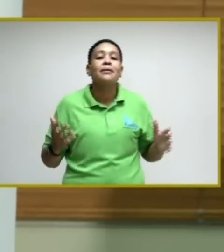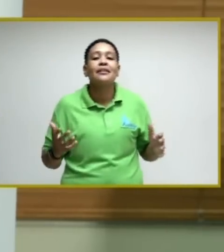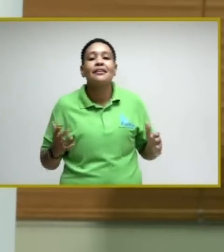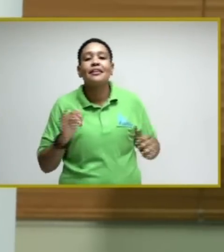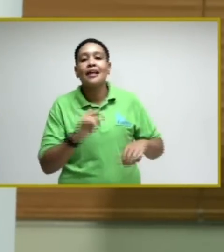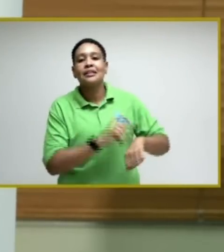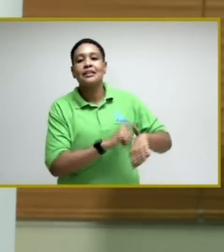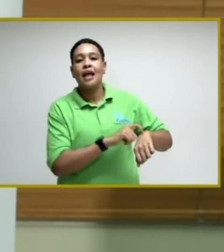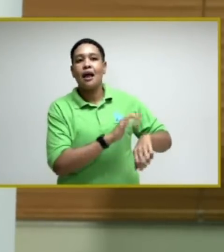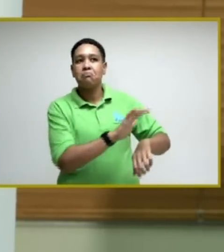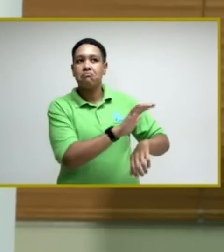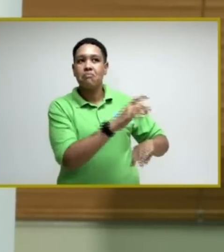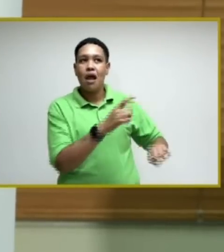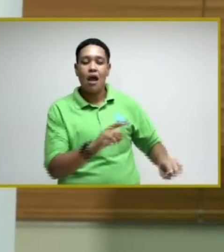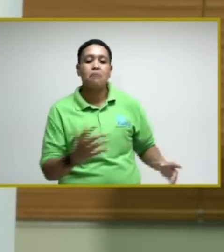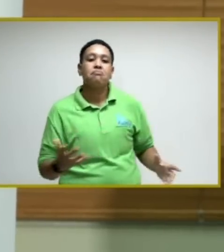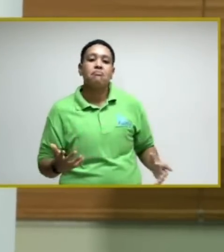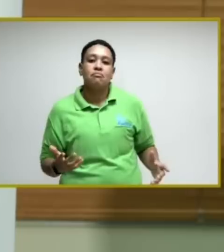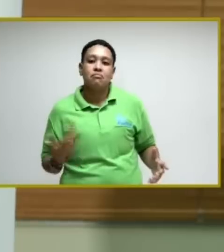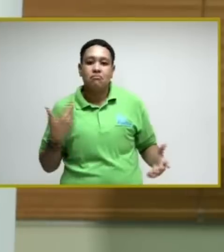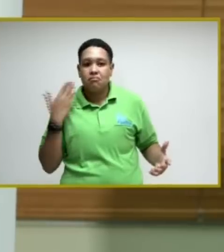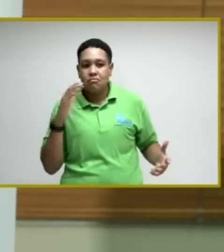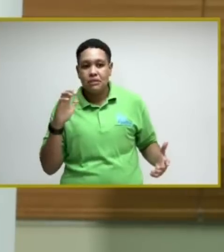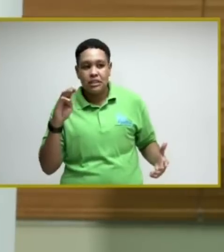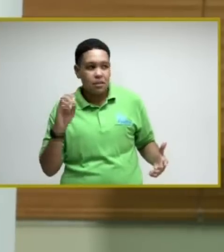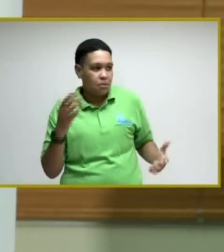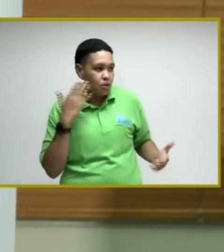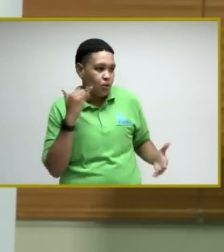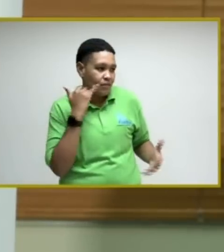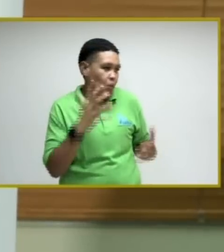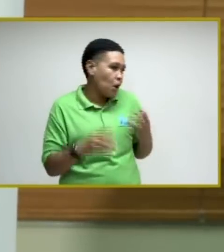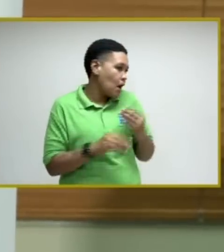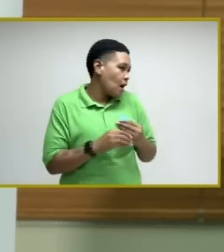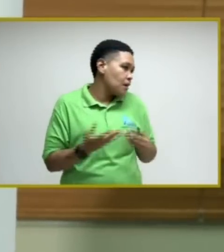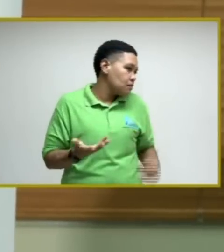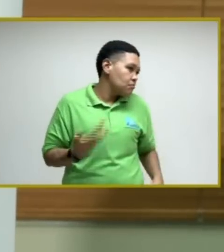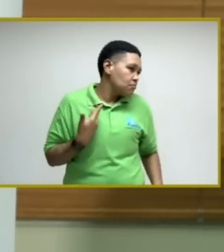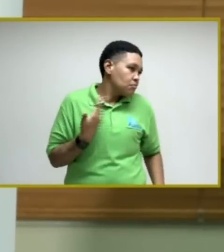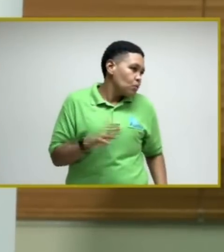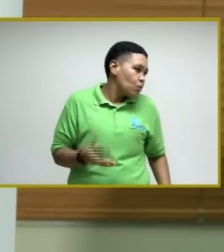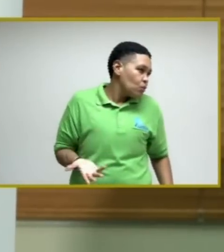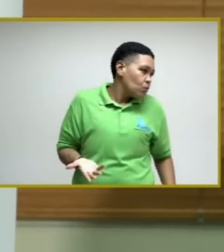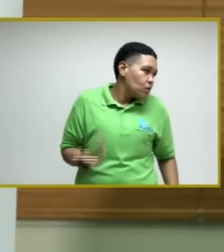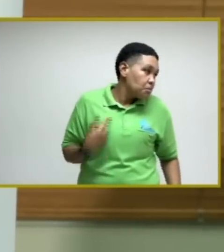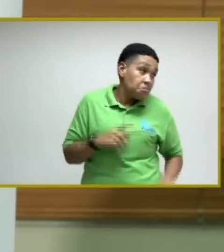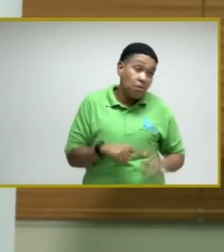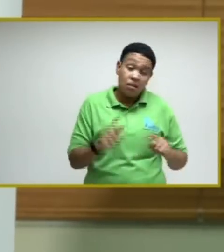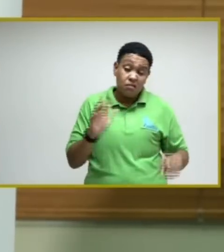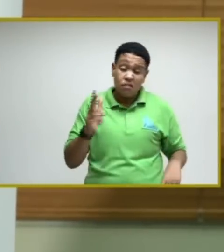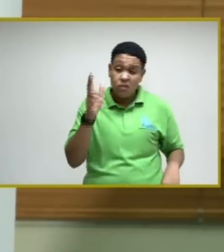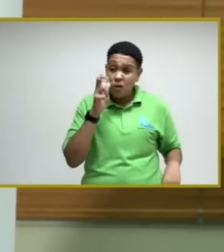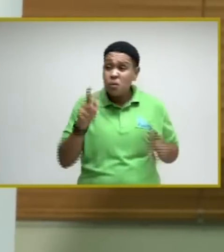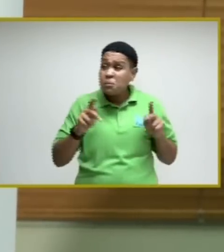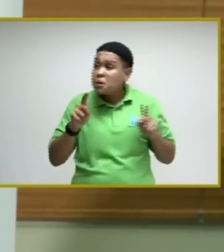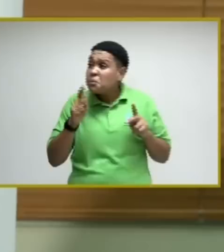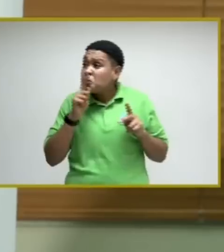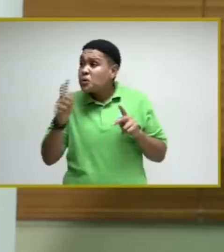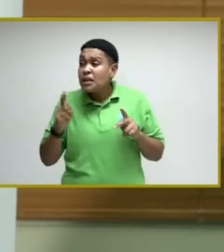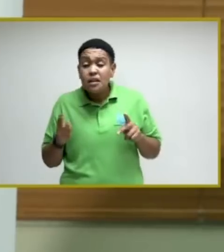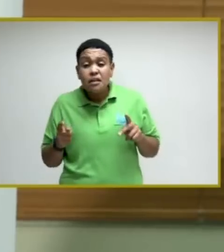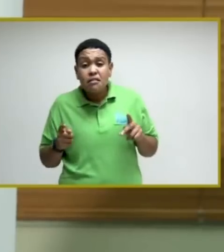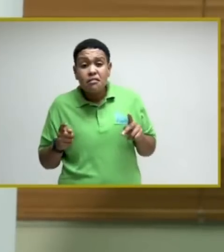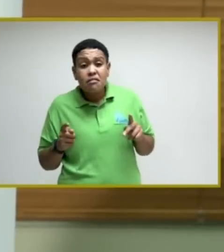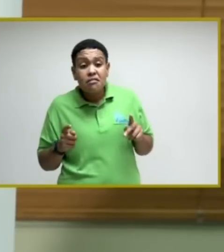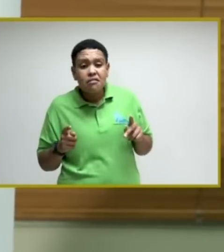that point in time. So I don't know, CMO, I don't know if you want to add to that, but I've never heard persons being cynical around